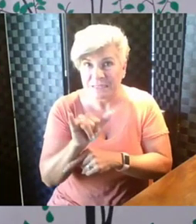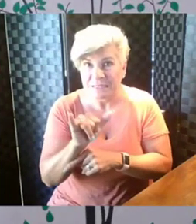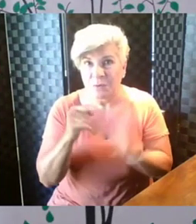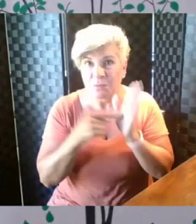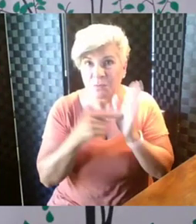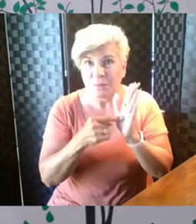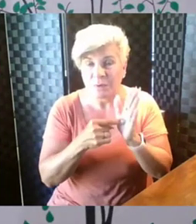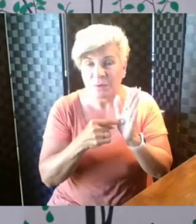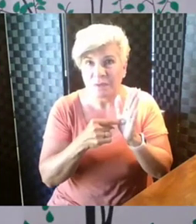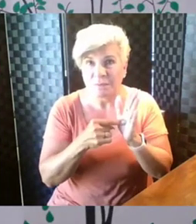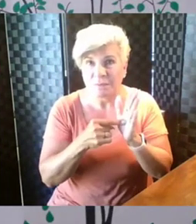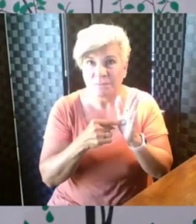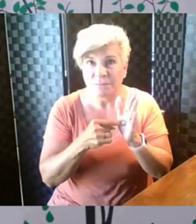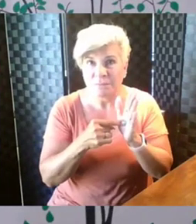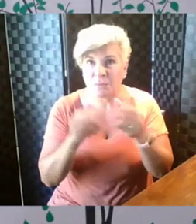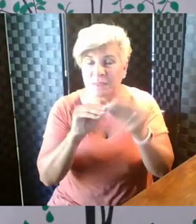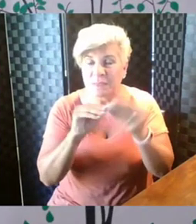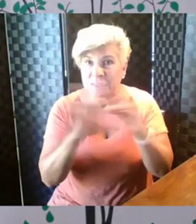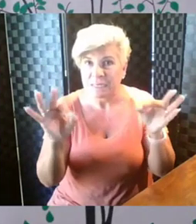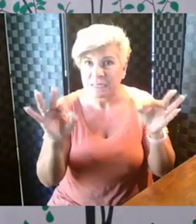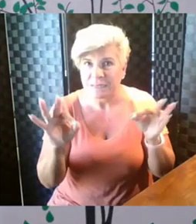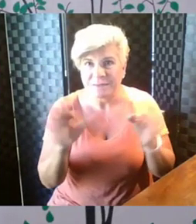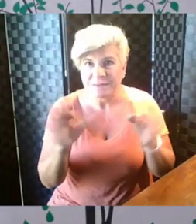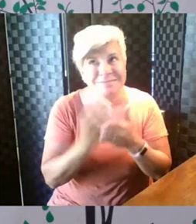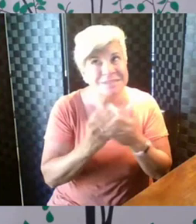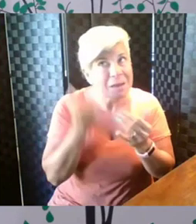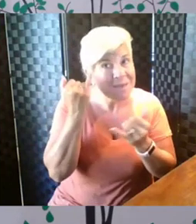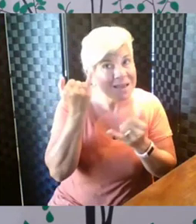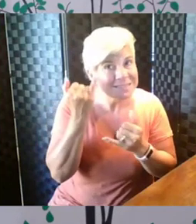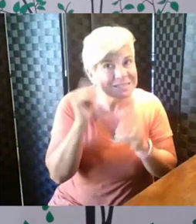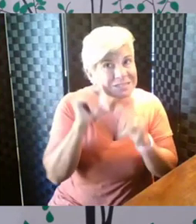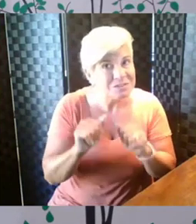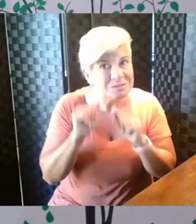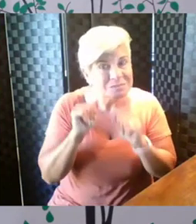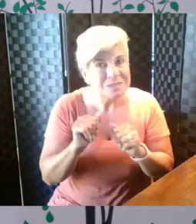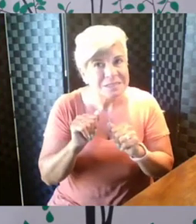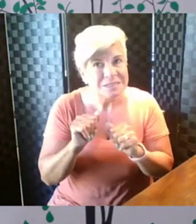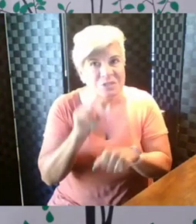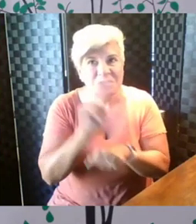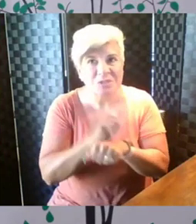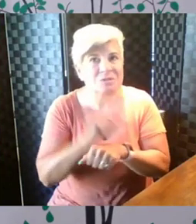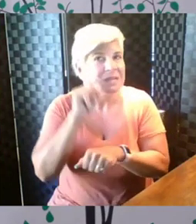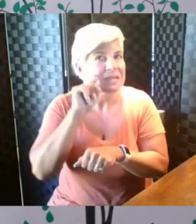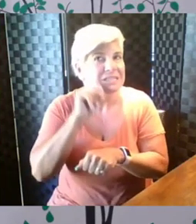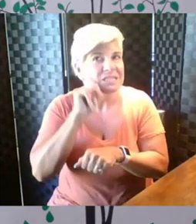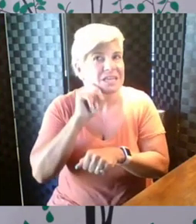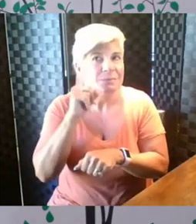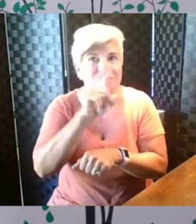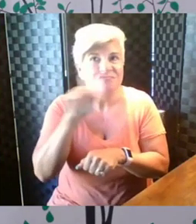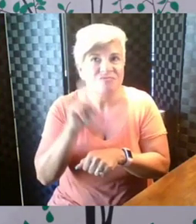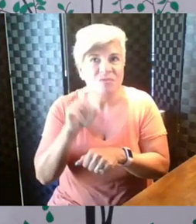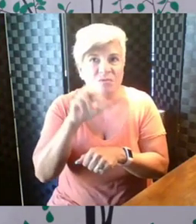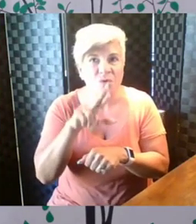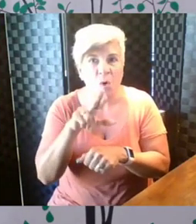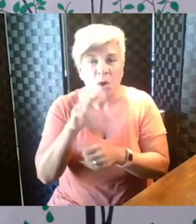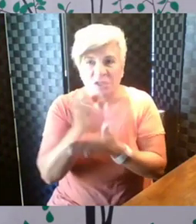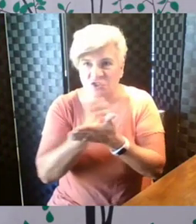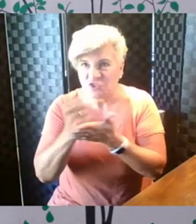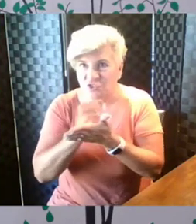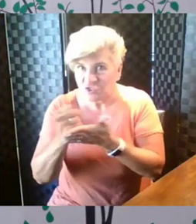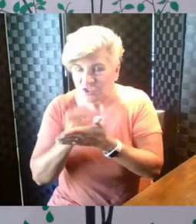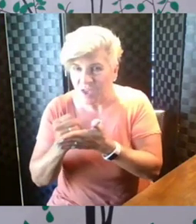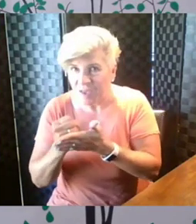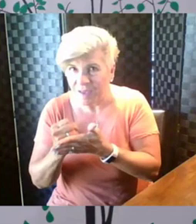it with an equation. Some ideas could be to use shaving cream or sidewalk